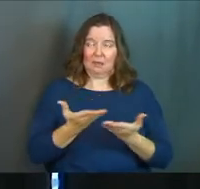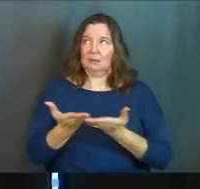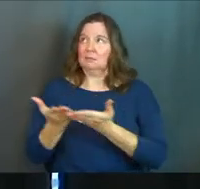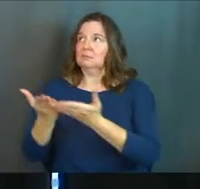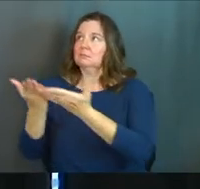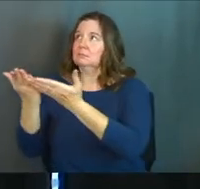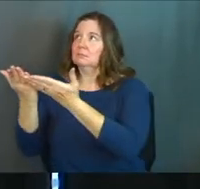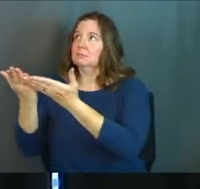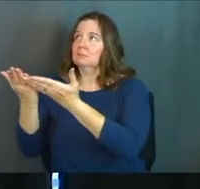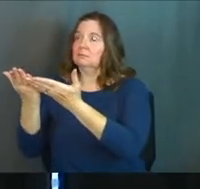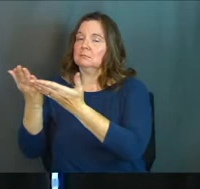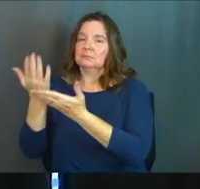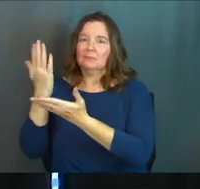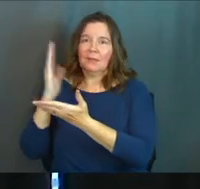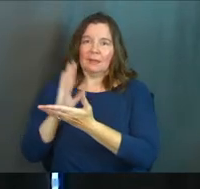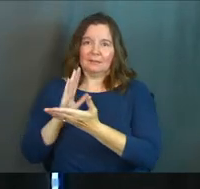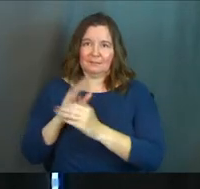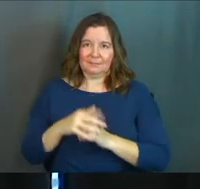go, God.